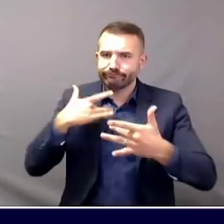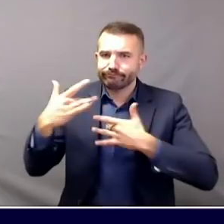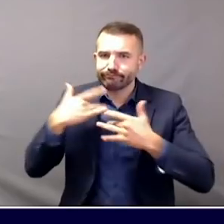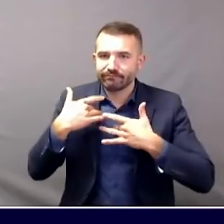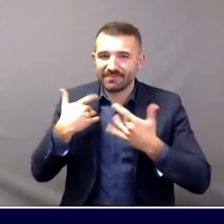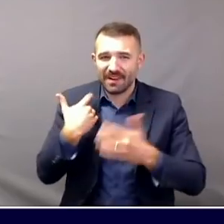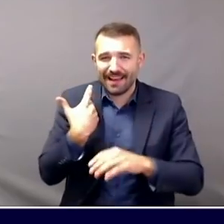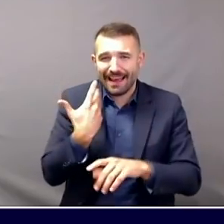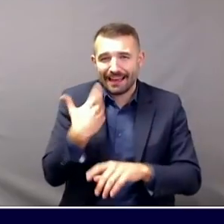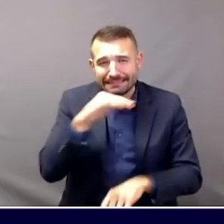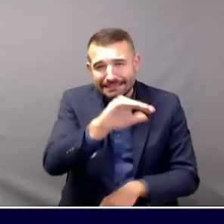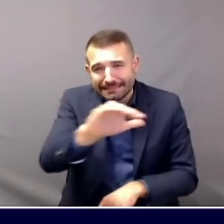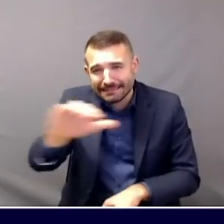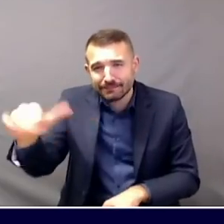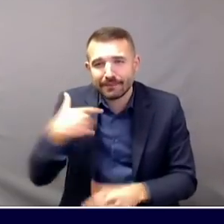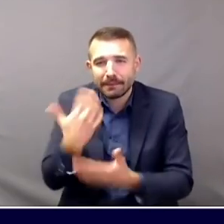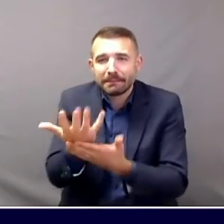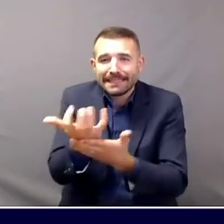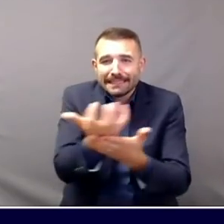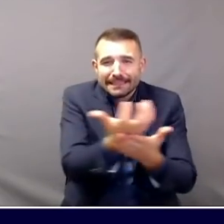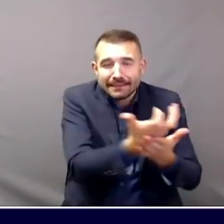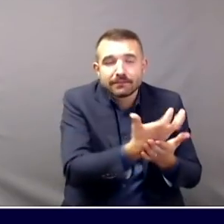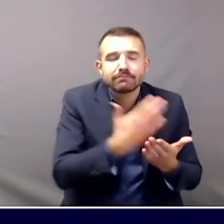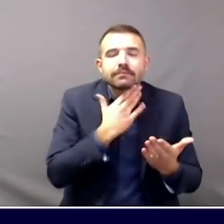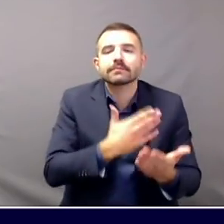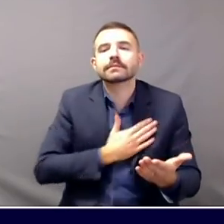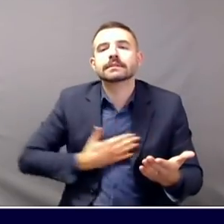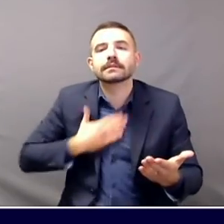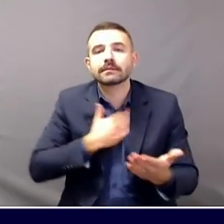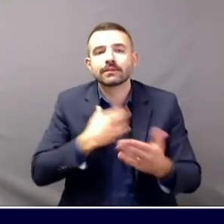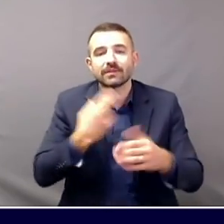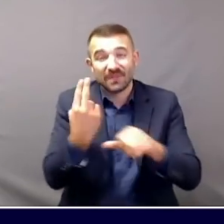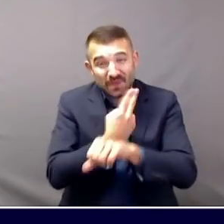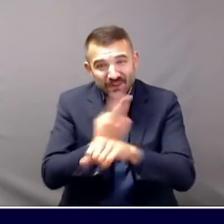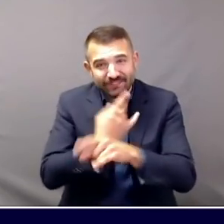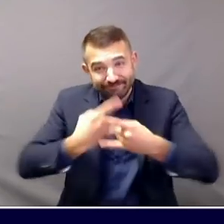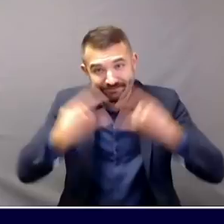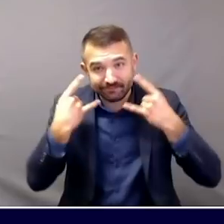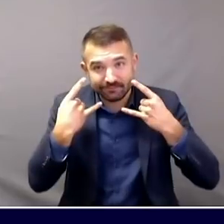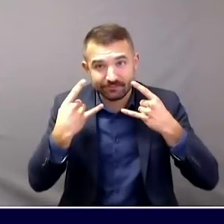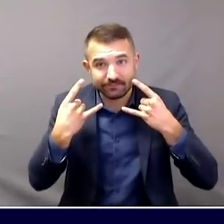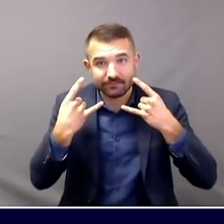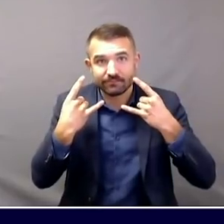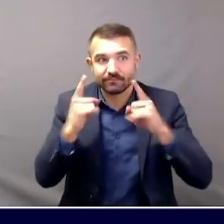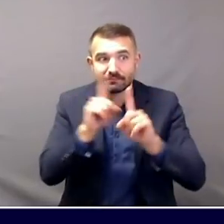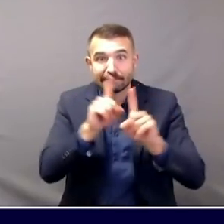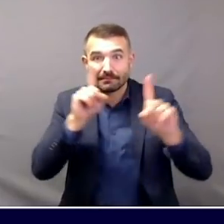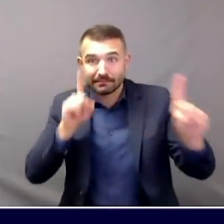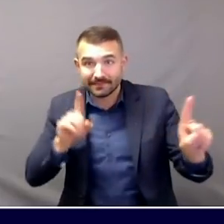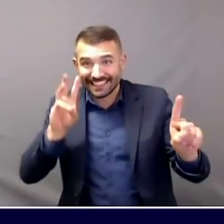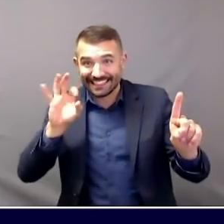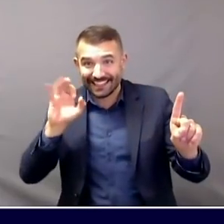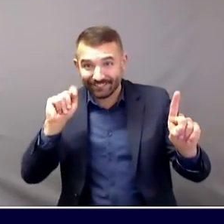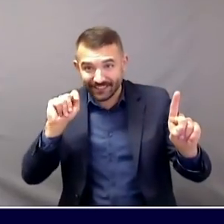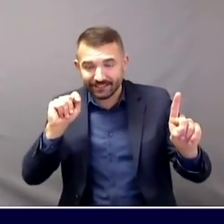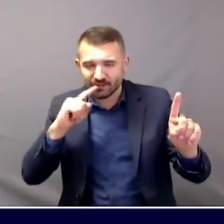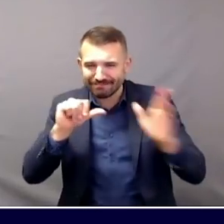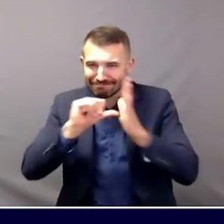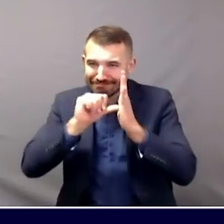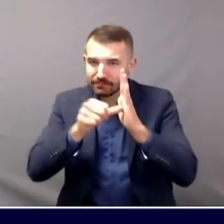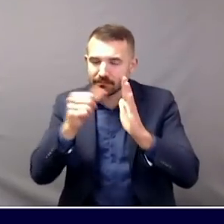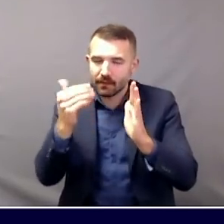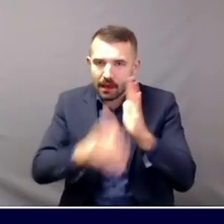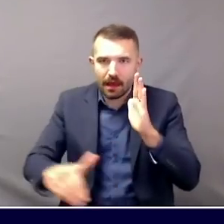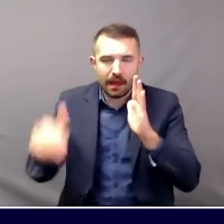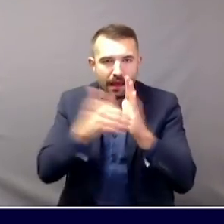more than ever, doing things like wearing a face covering and maintaining physical distance are more important than they've ever been.